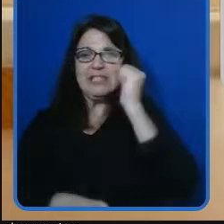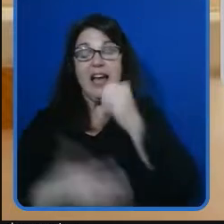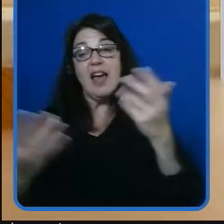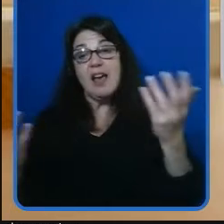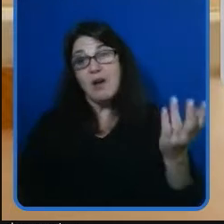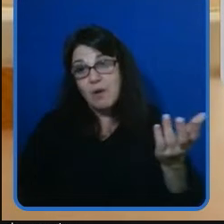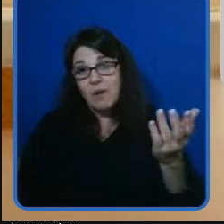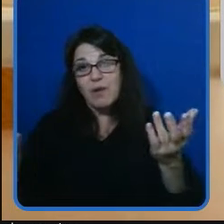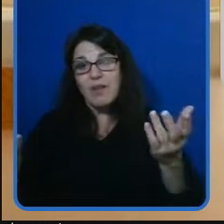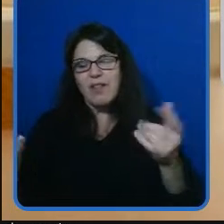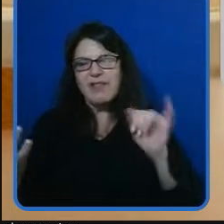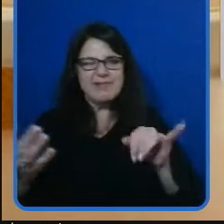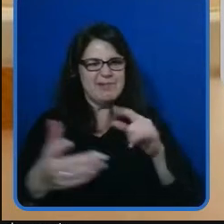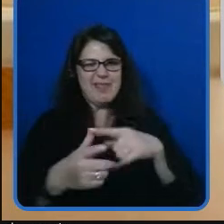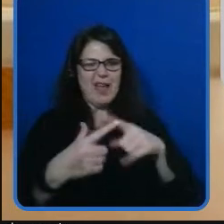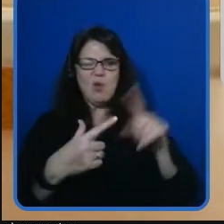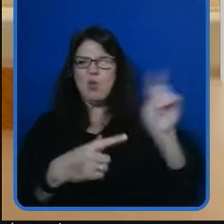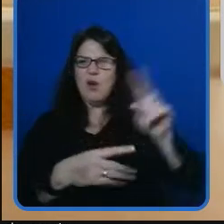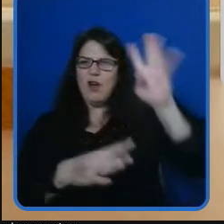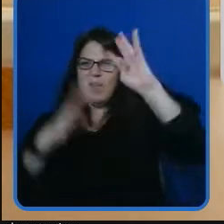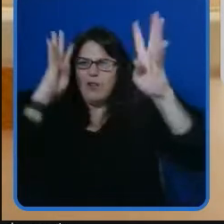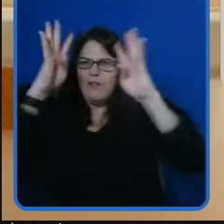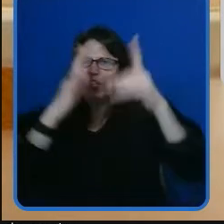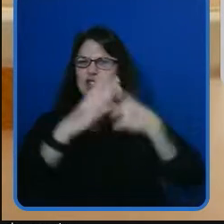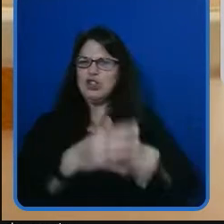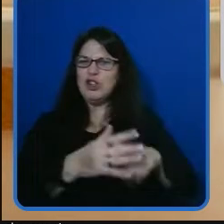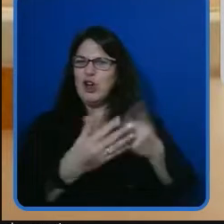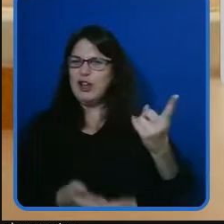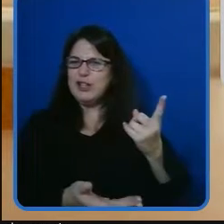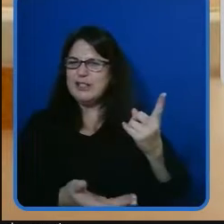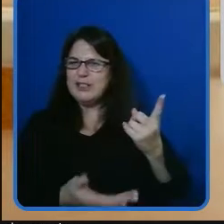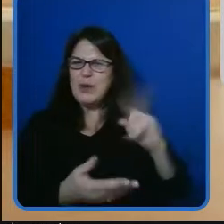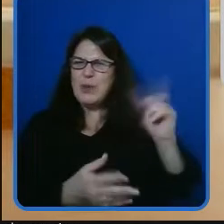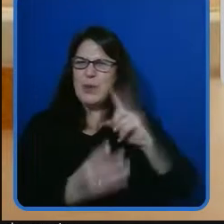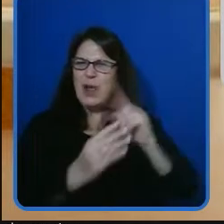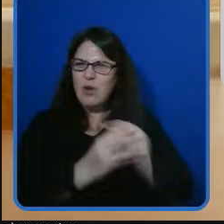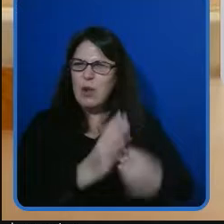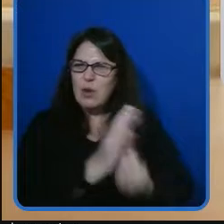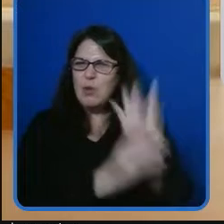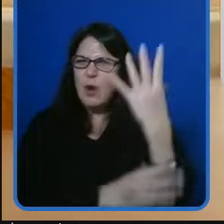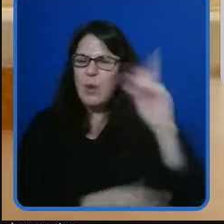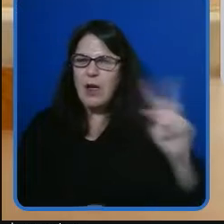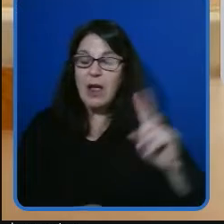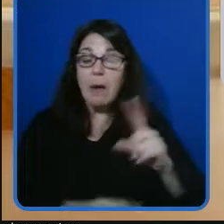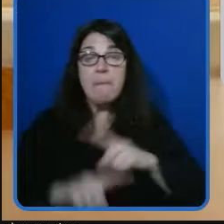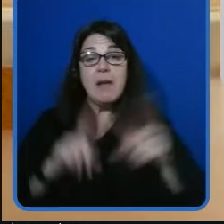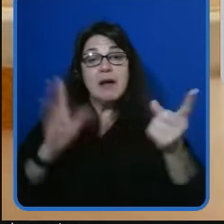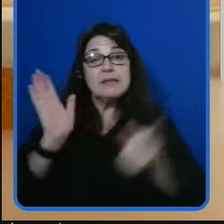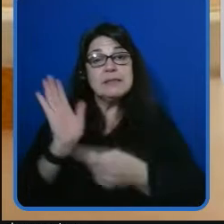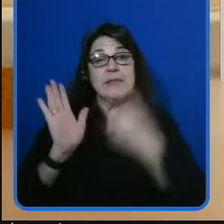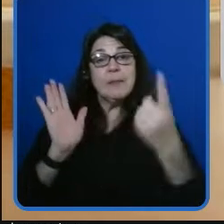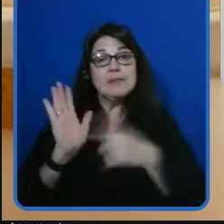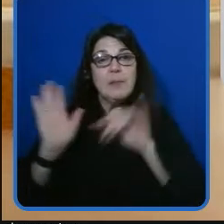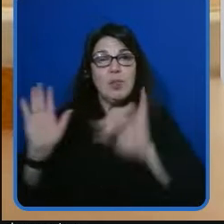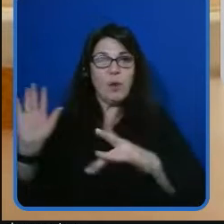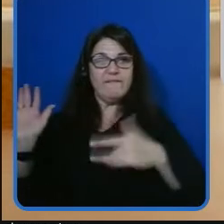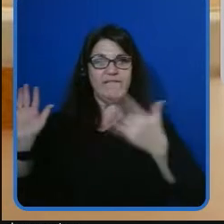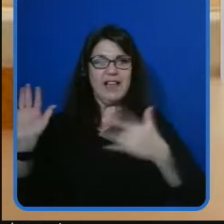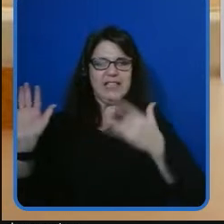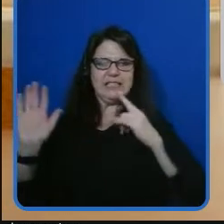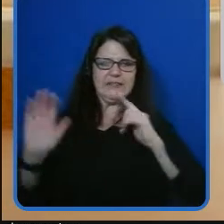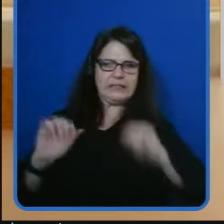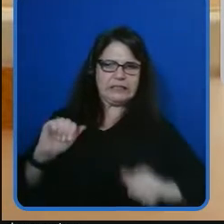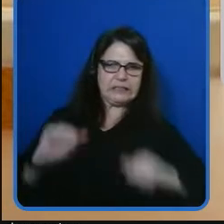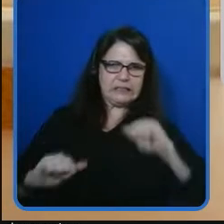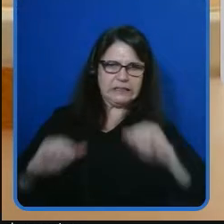would innovation even begin, much less thrive? There are times, however, when those feelings of uncertainty